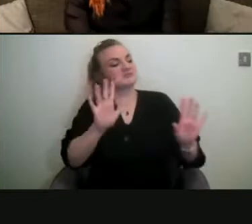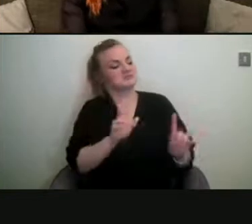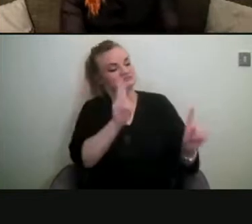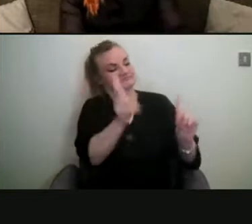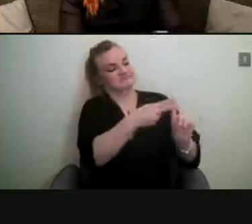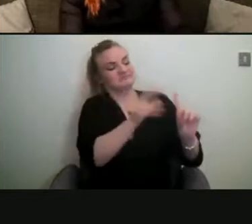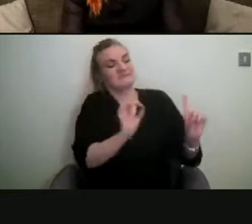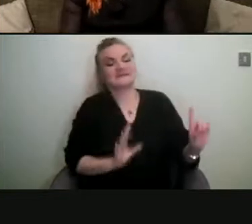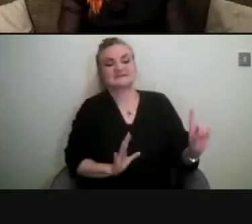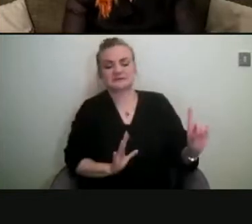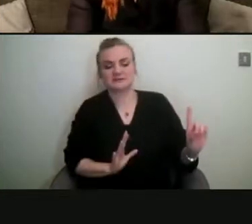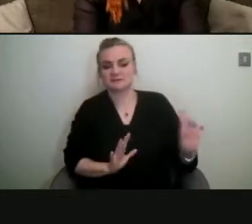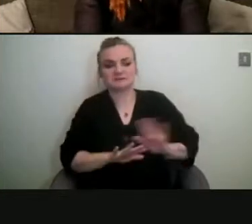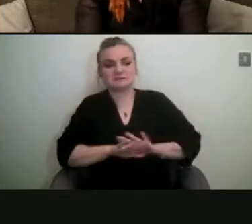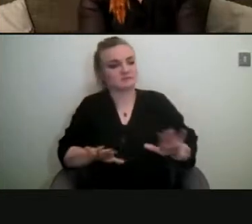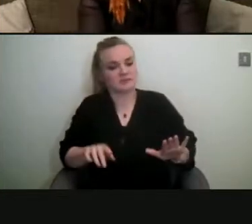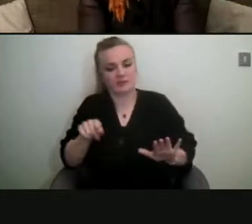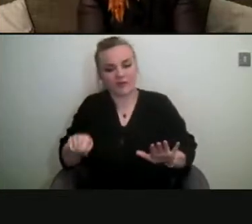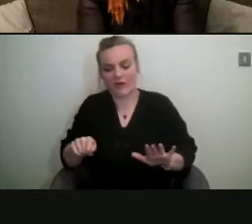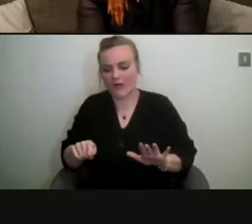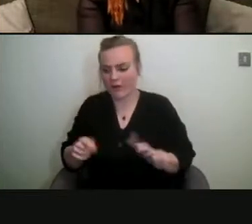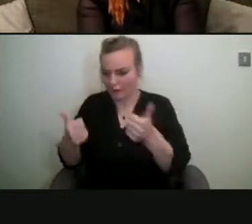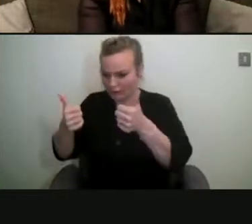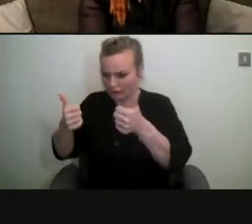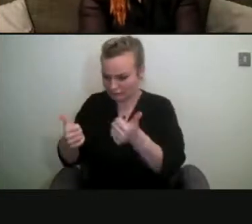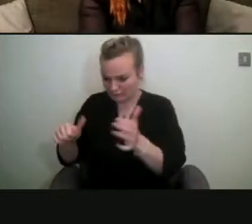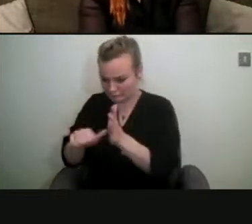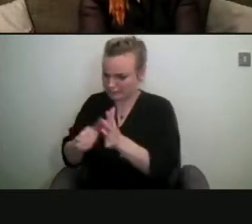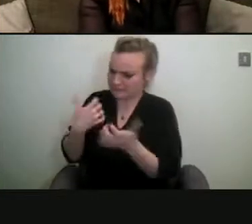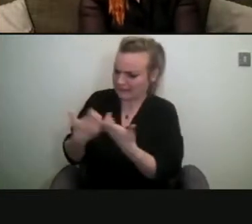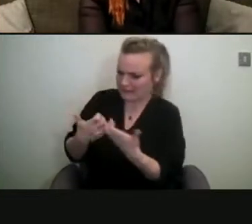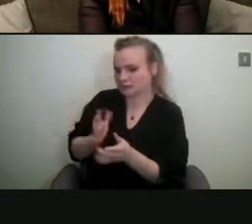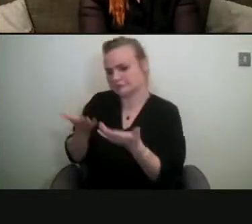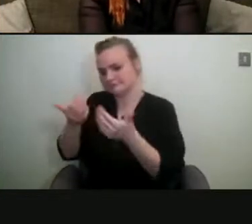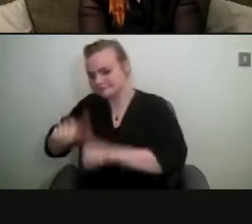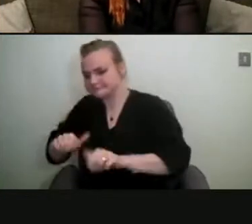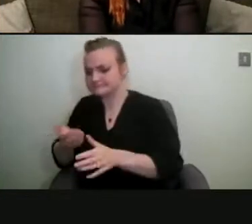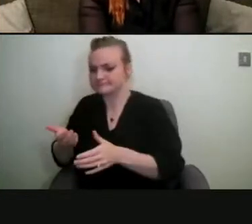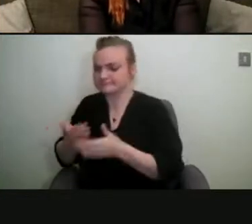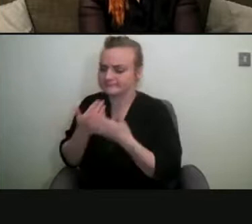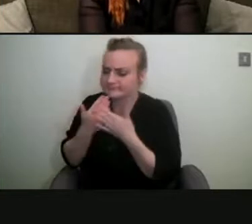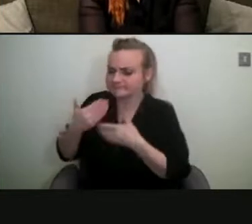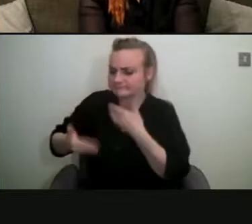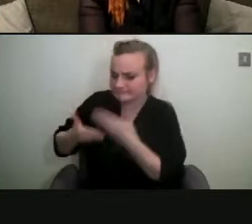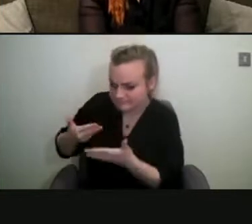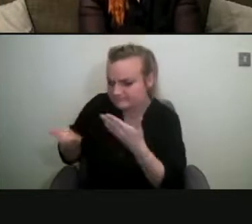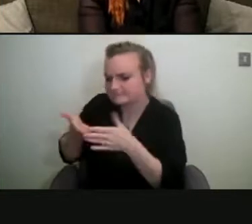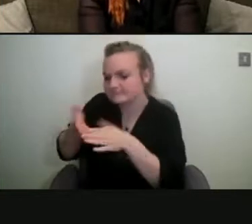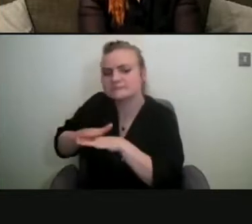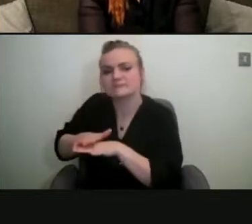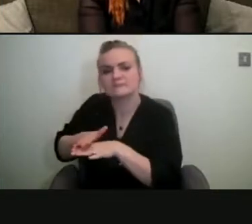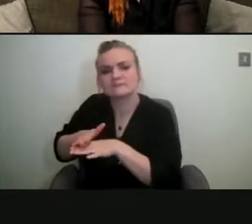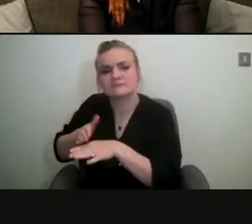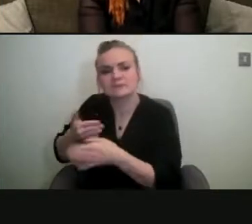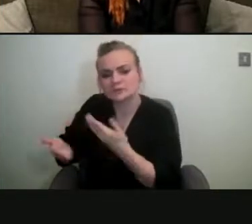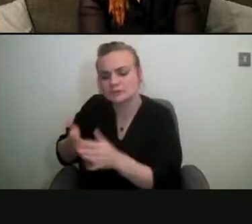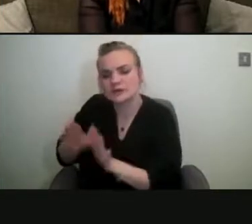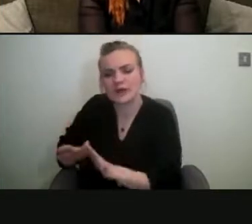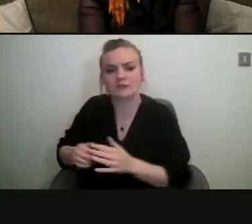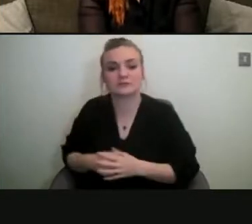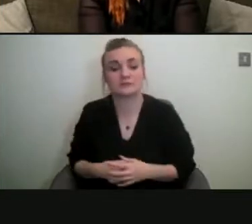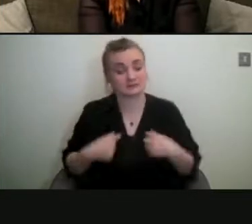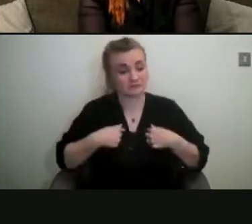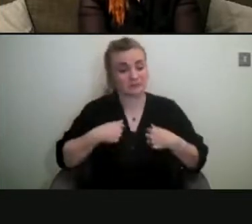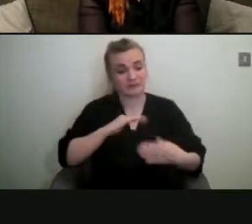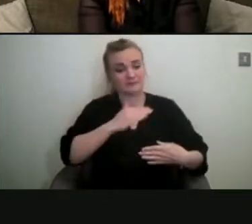I think for me, the biggest barrier is kind of, and I think for others in sort of